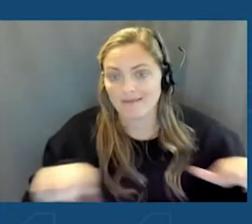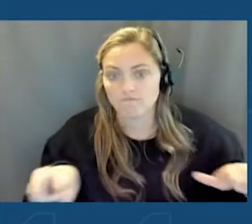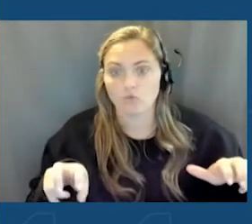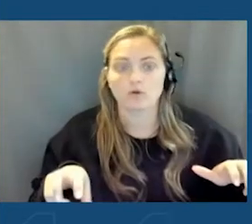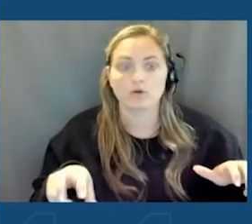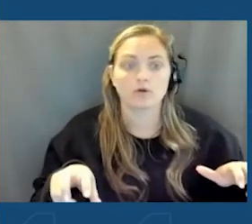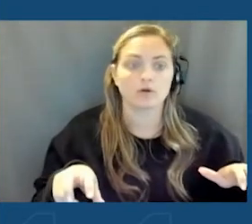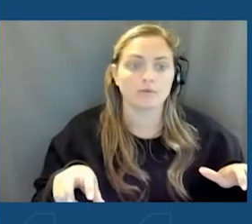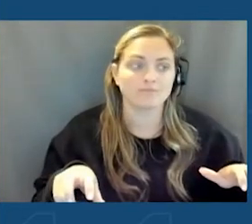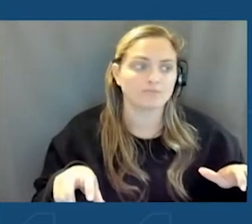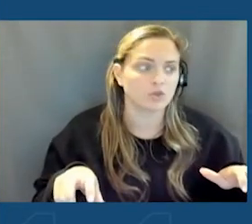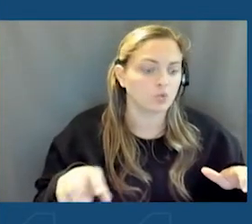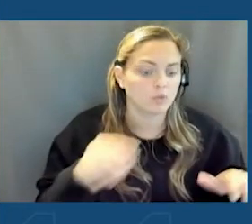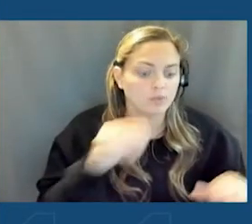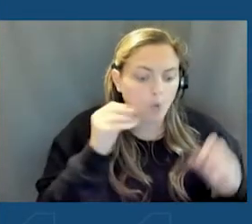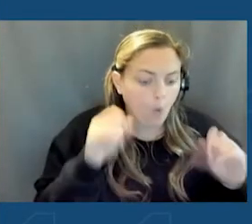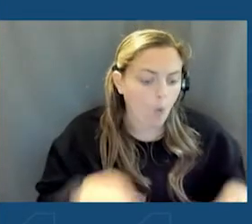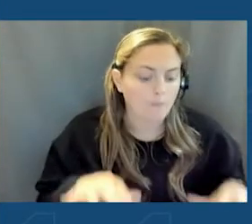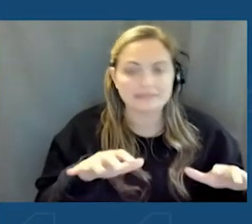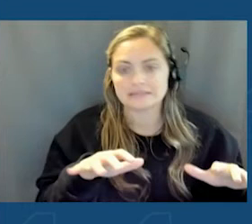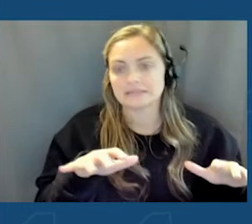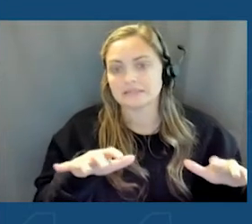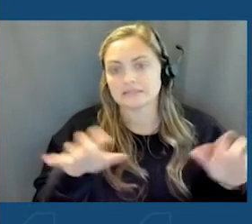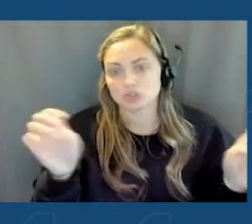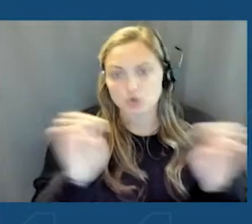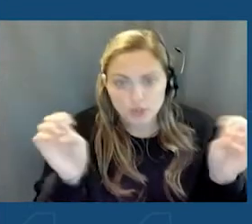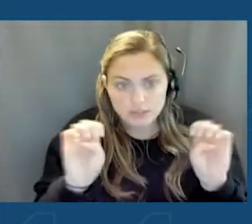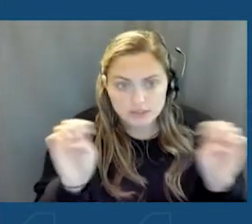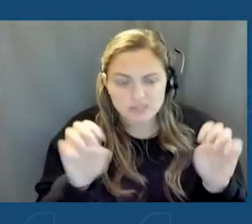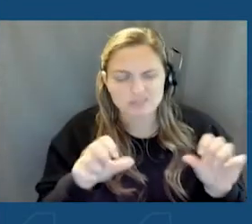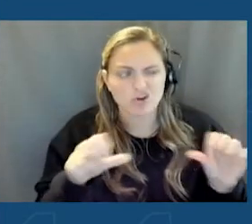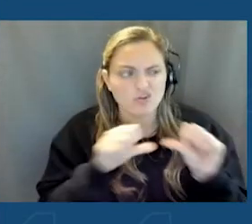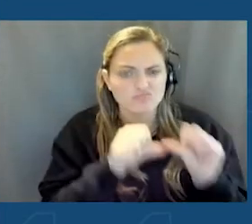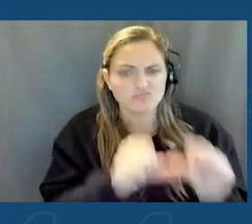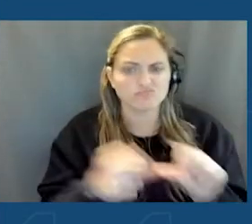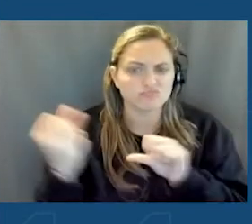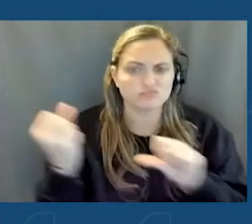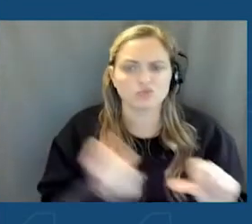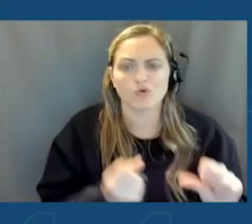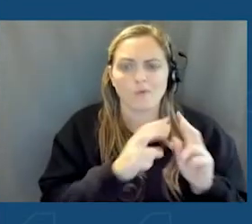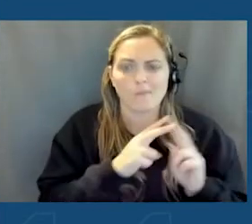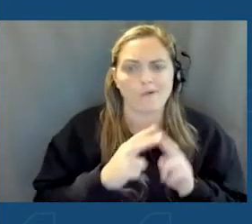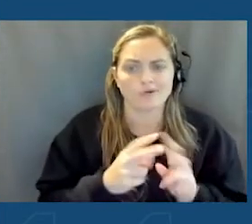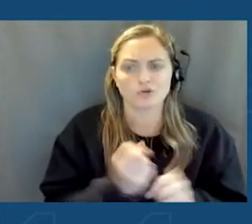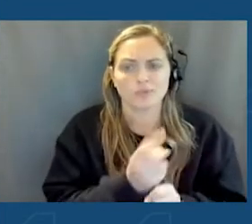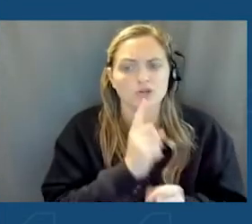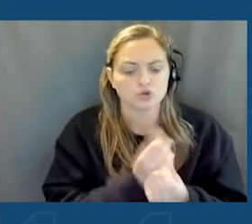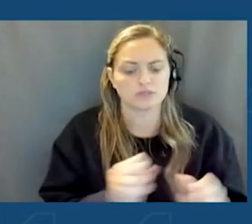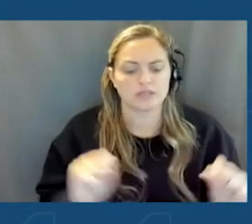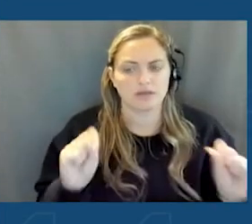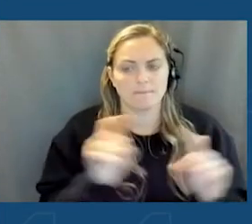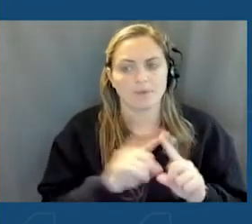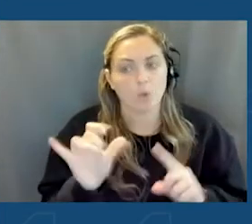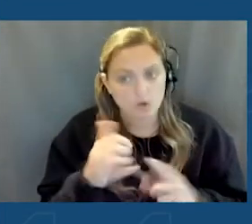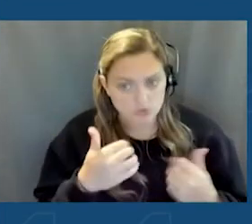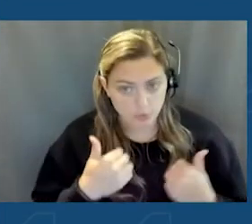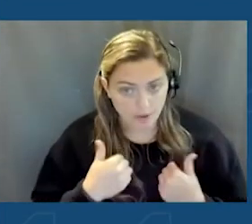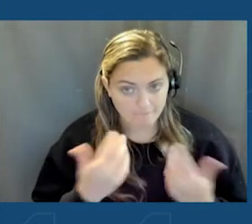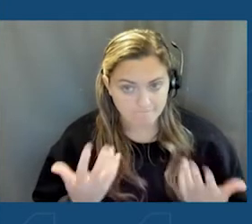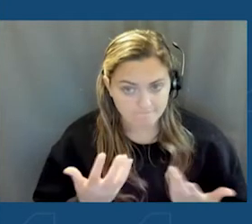homelessness crisis, continuing our strong partnership to keep New Yorkers safe. But what we also have,